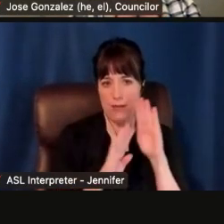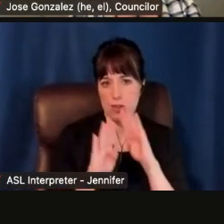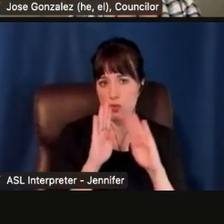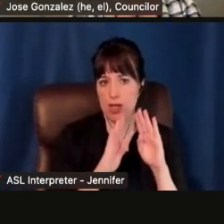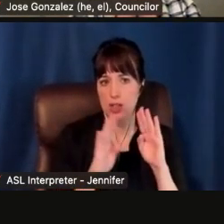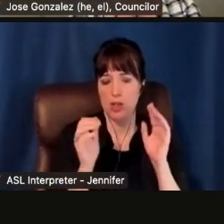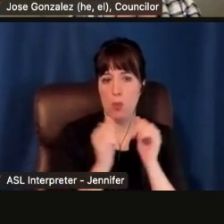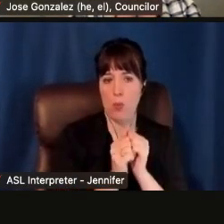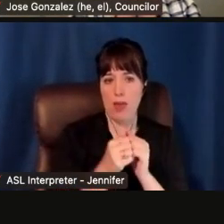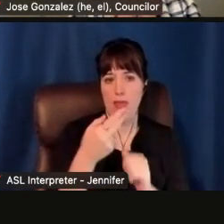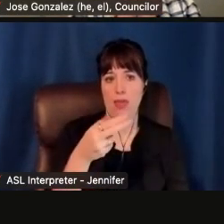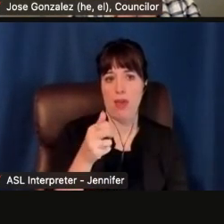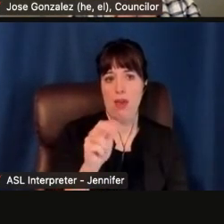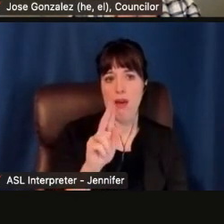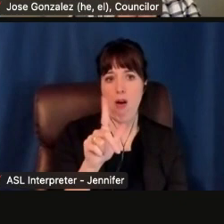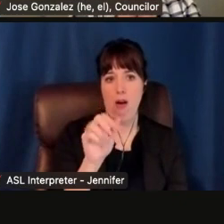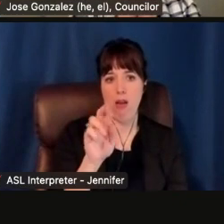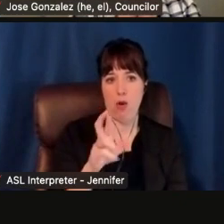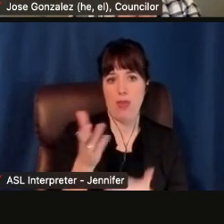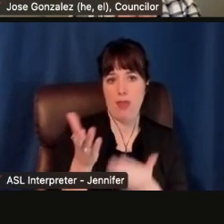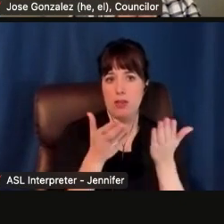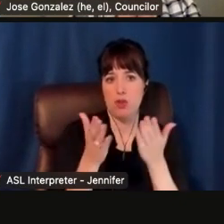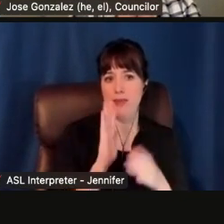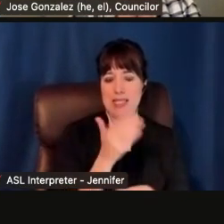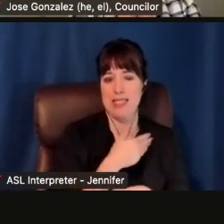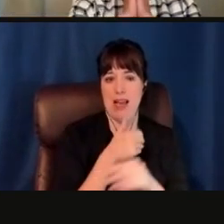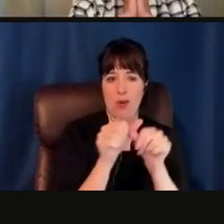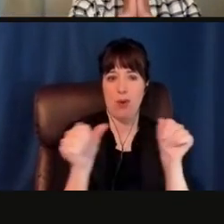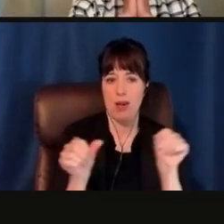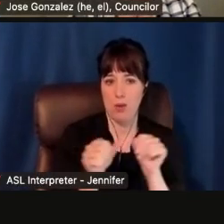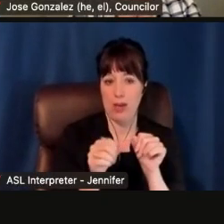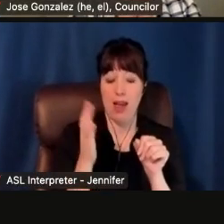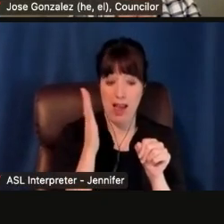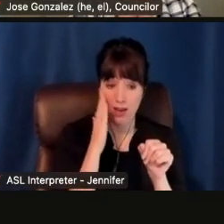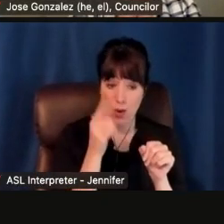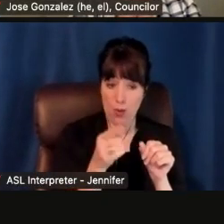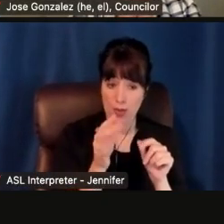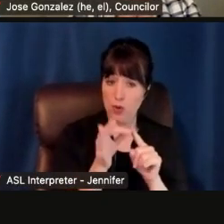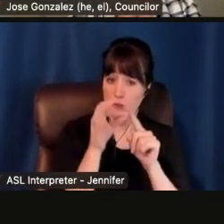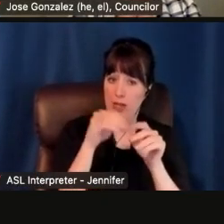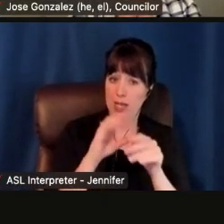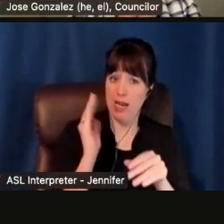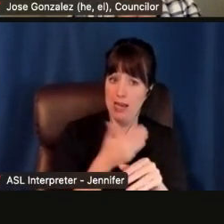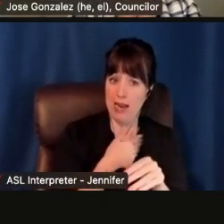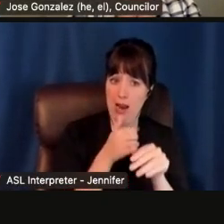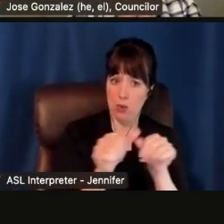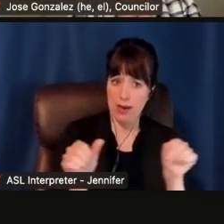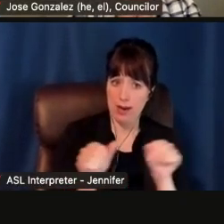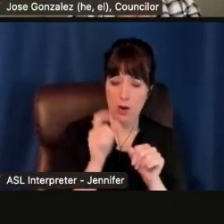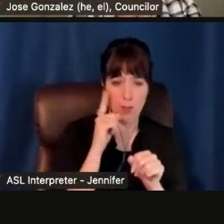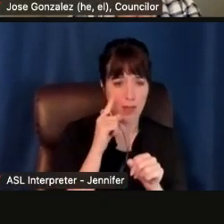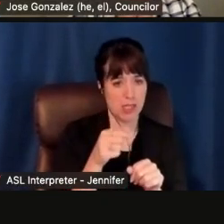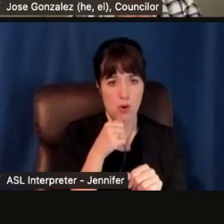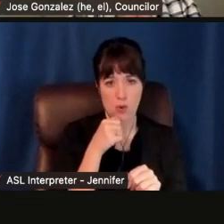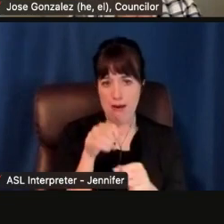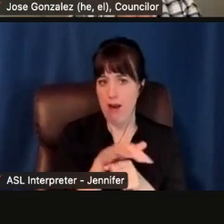with the hauler that services our area. And I know that they are unique in our area because they are not locally